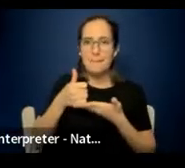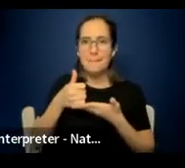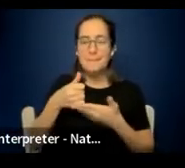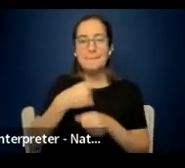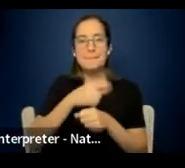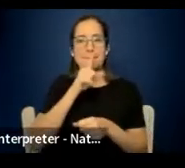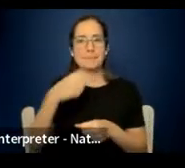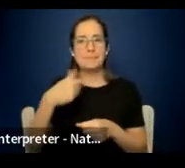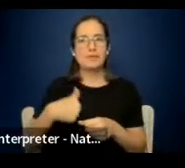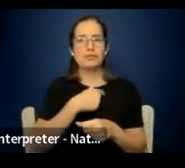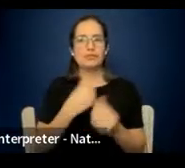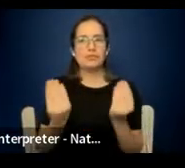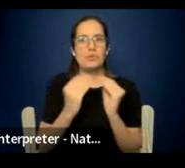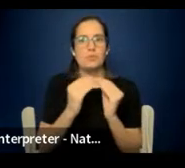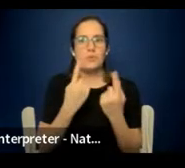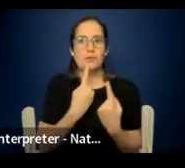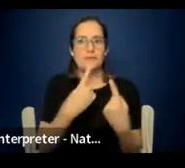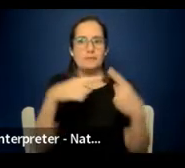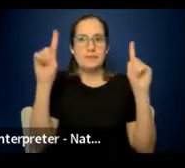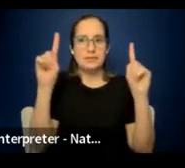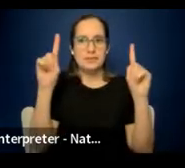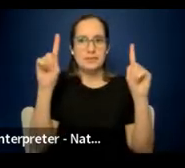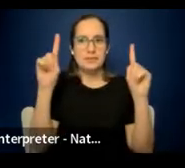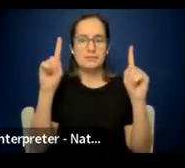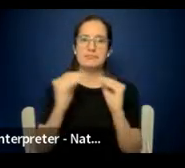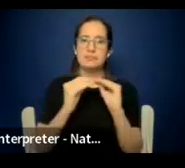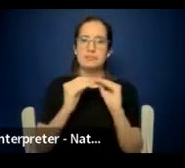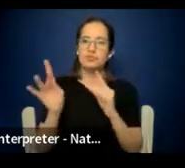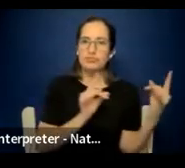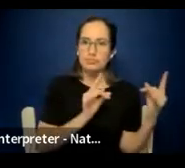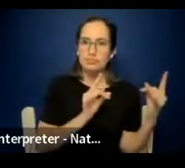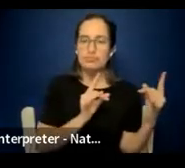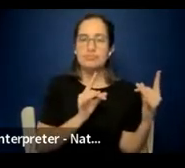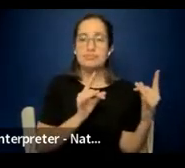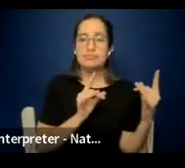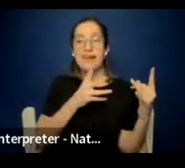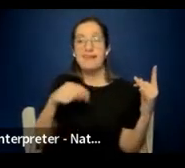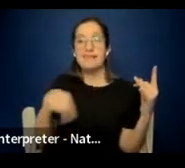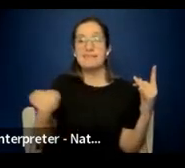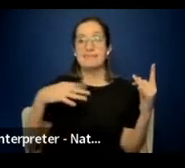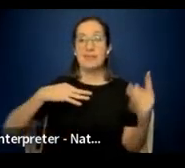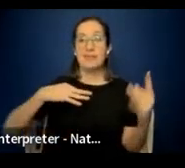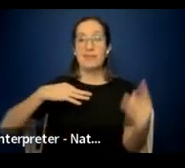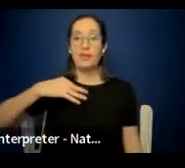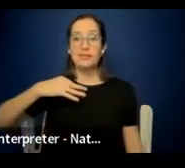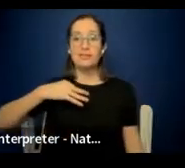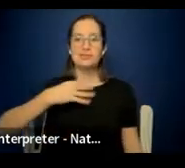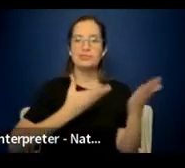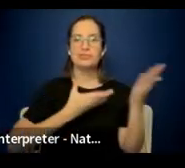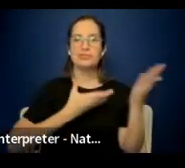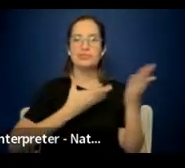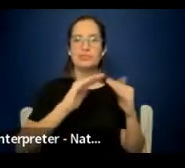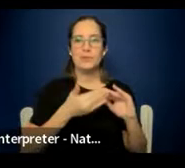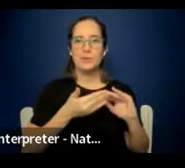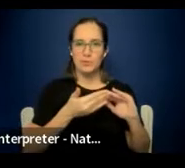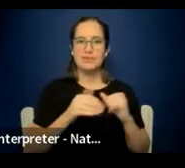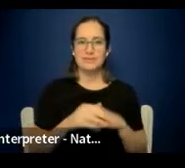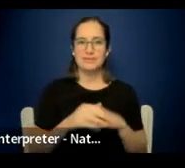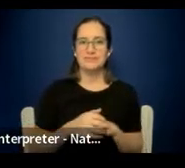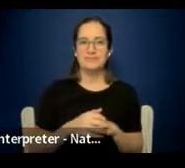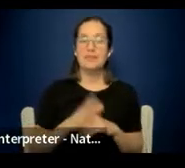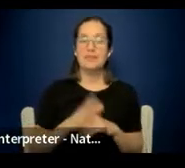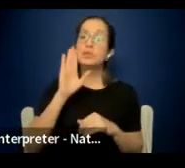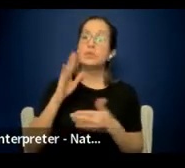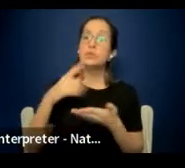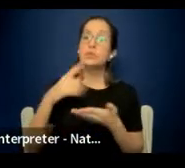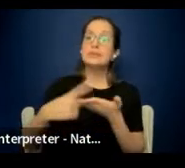more efficient, and you know, serve our community sort of at a higher level. So we're gonna talk about sort of managing